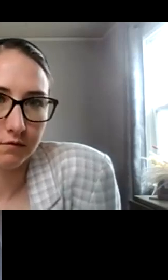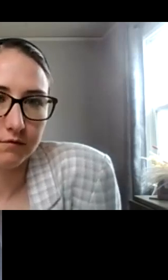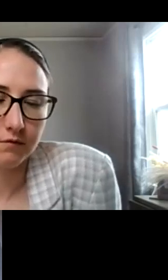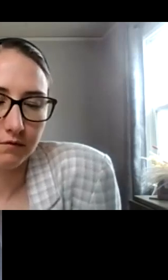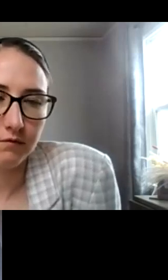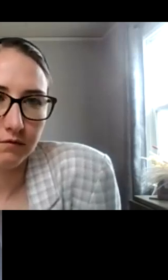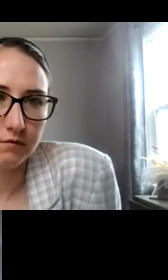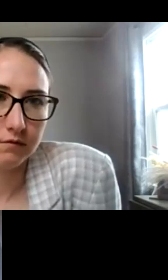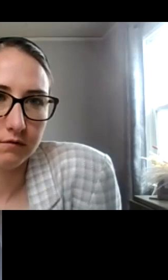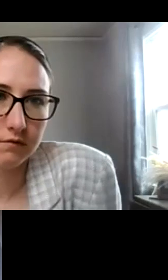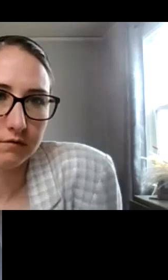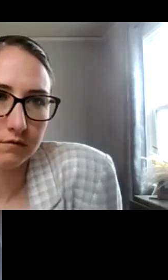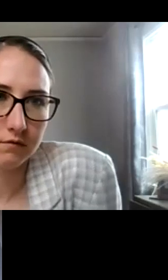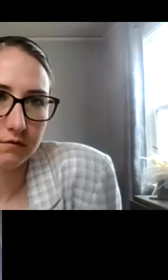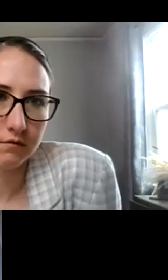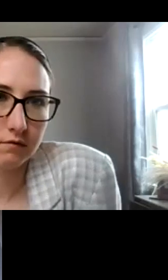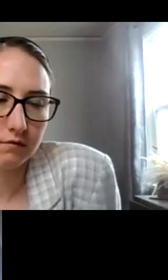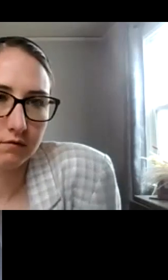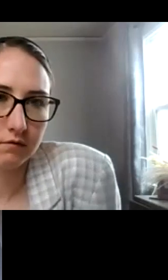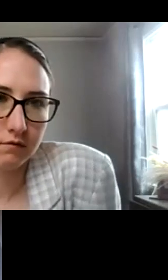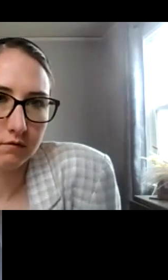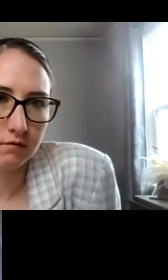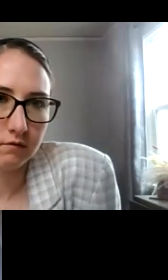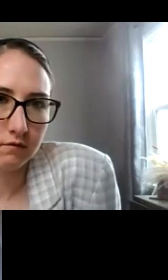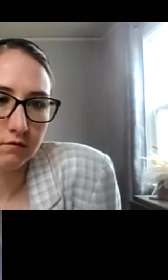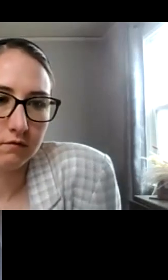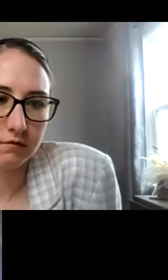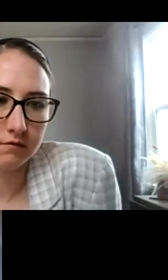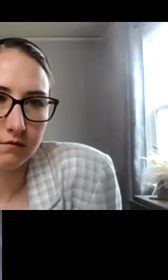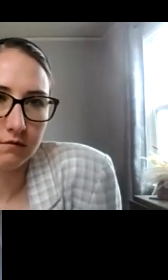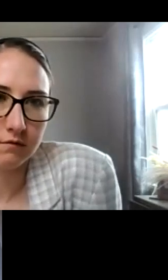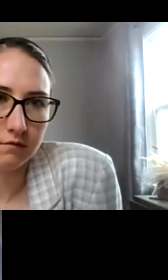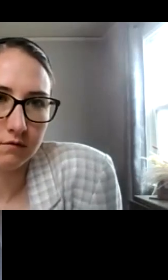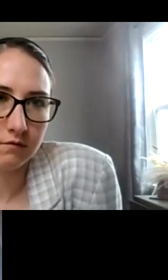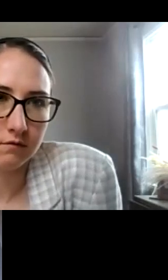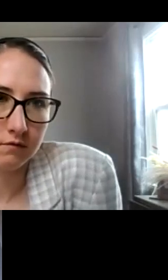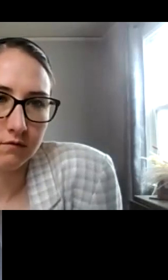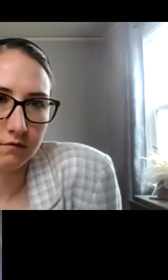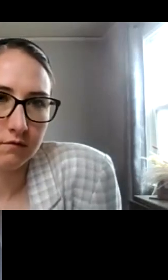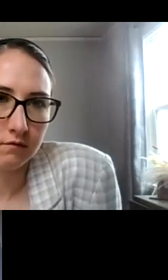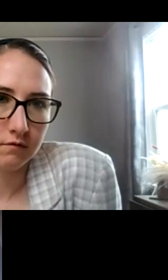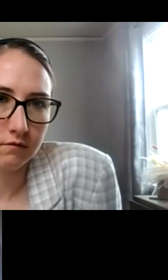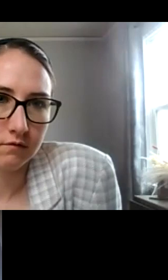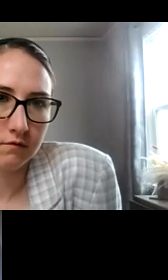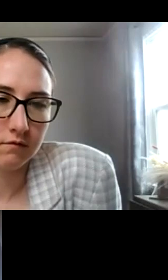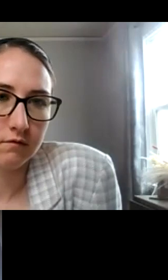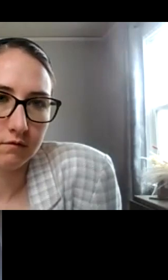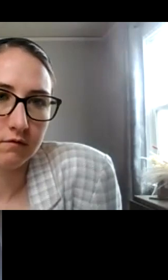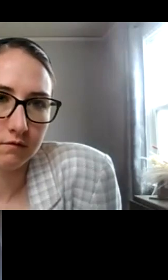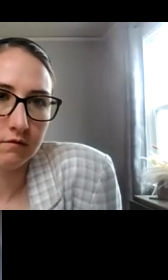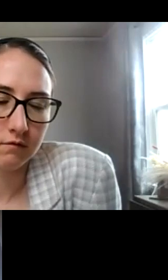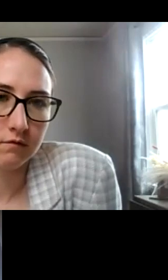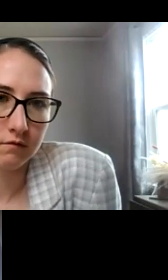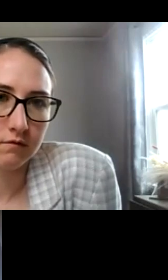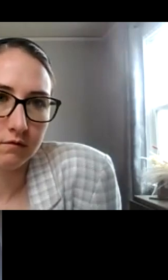care, and that in this care management plan, there's a clear understanding in rule that